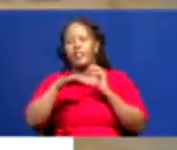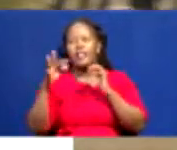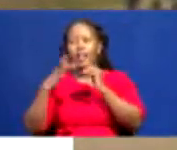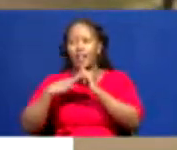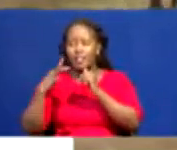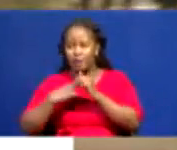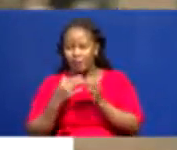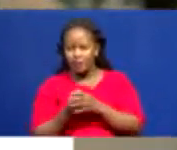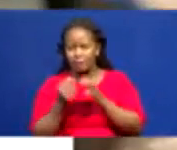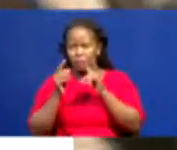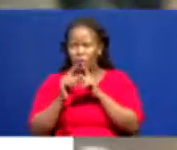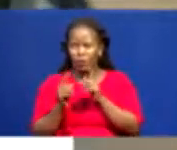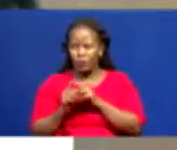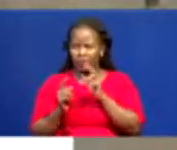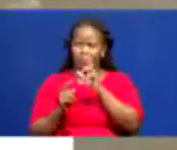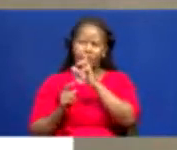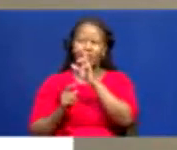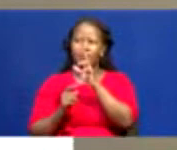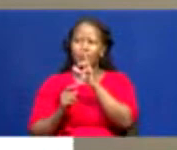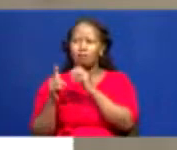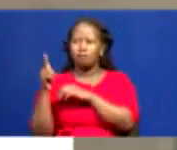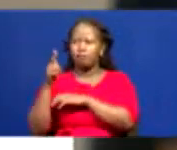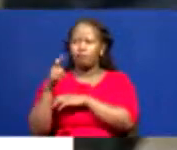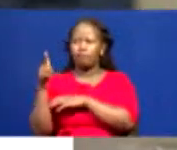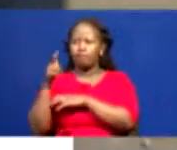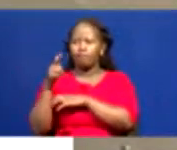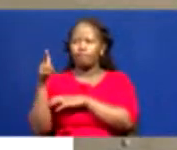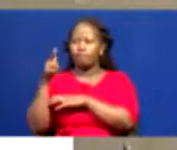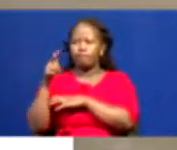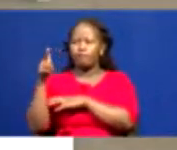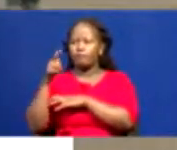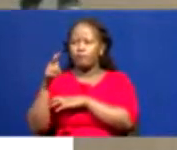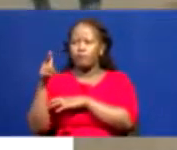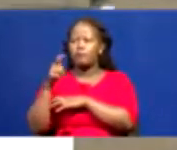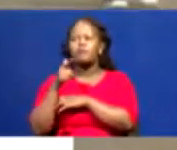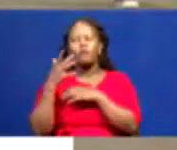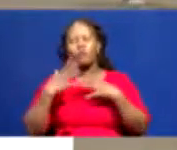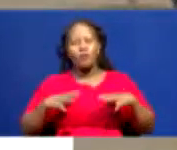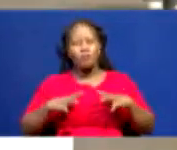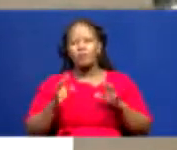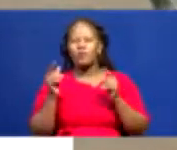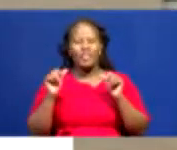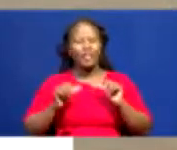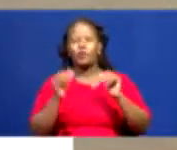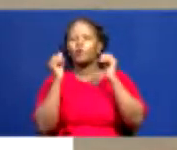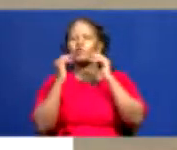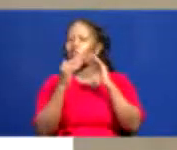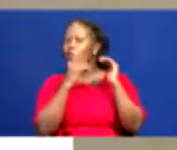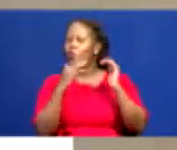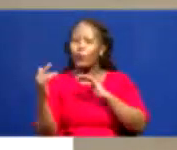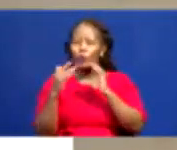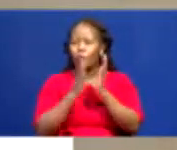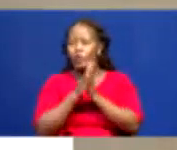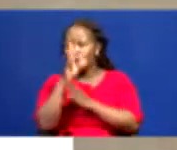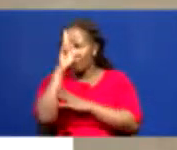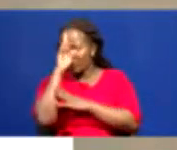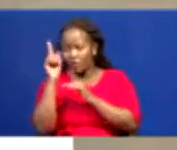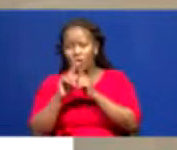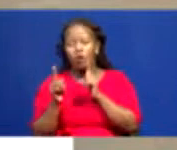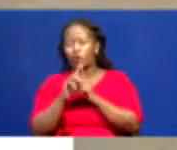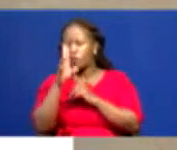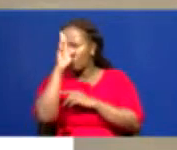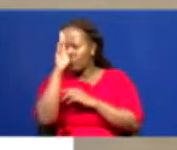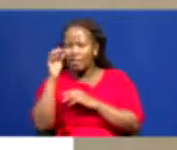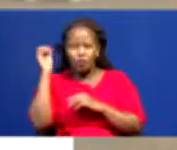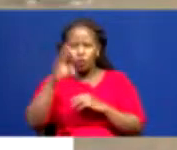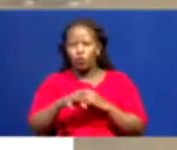see from the long shot there, for my cameraman, it's just demonstrators are still engaging the police, and police are still lobbing tear gas just